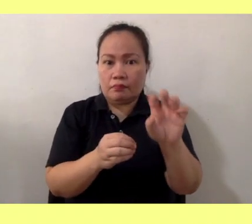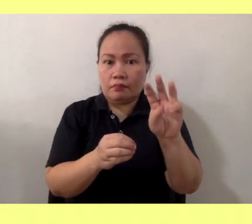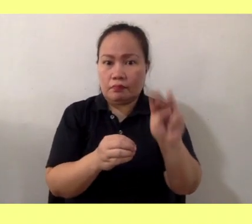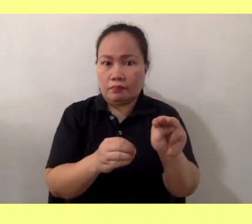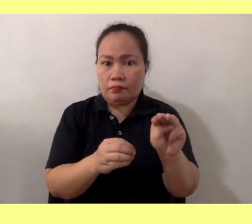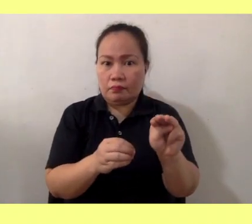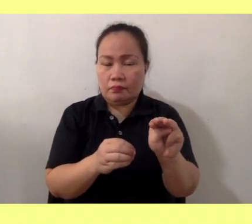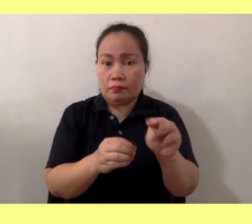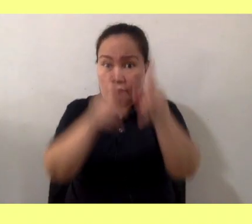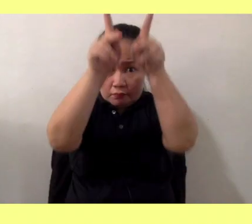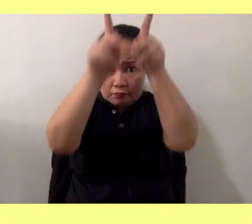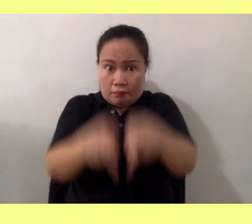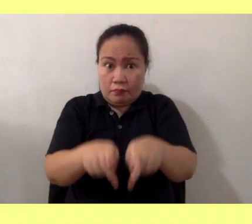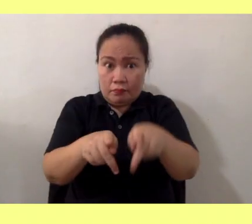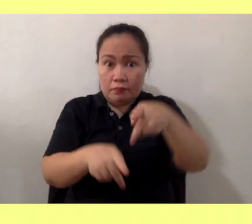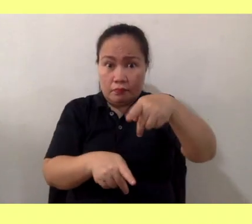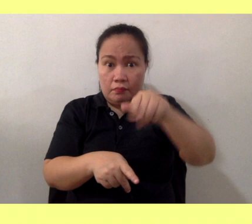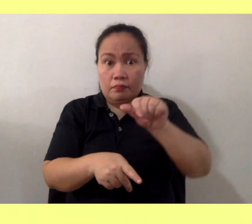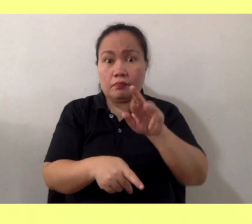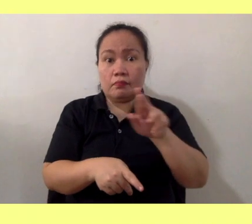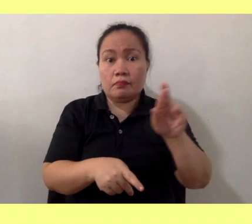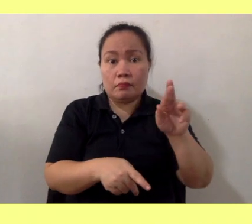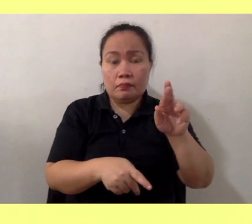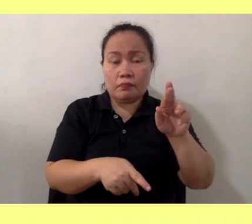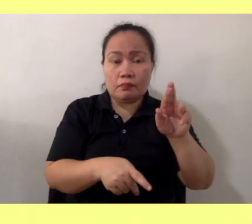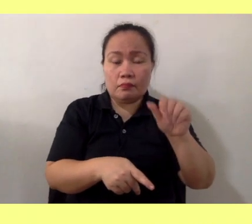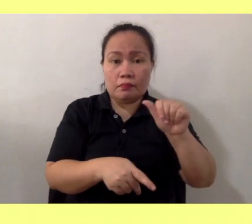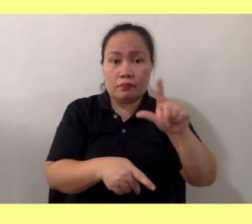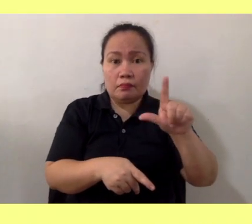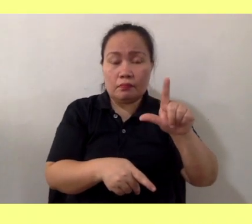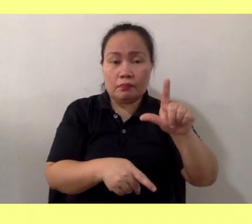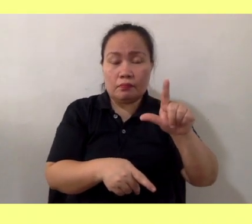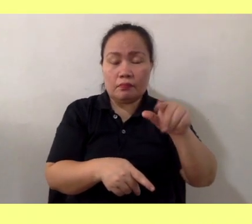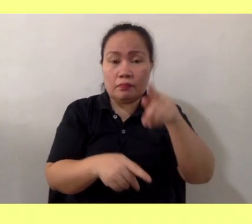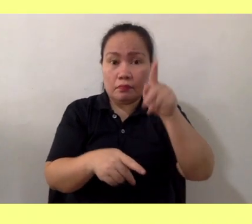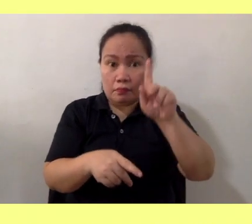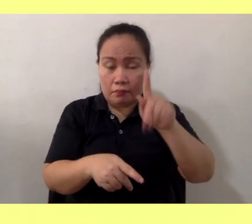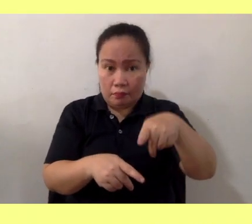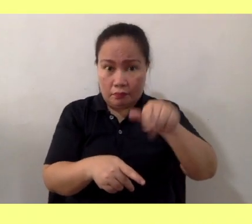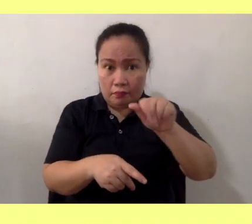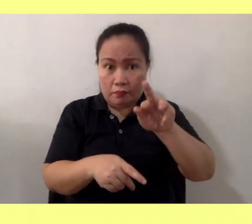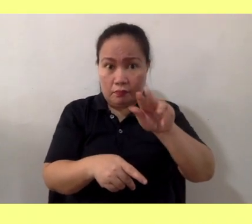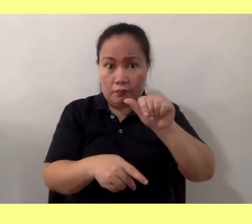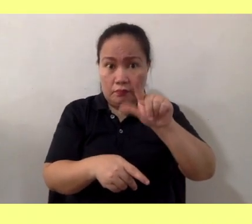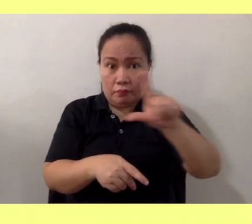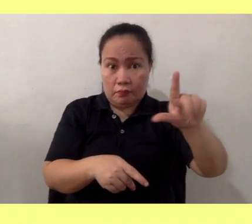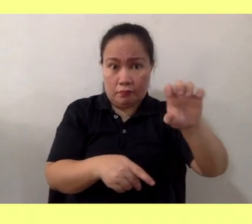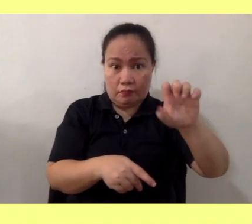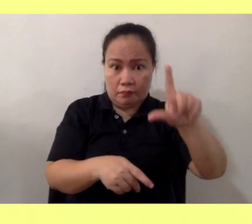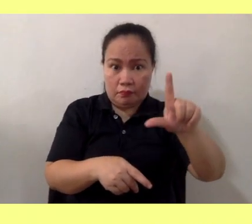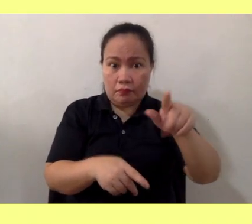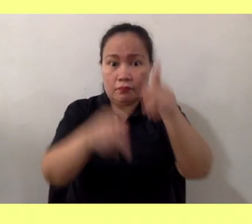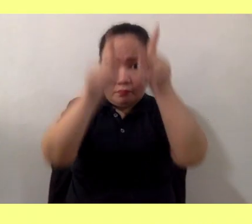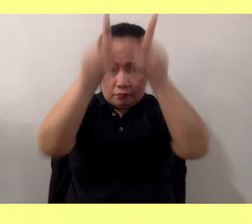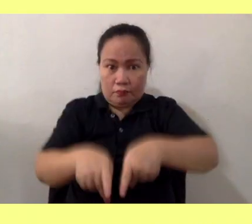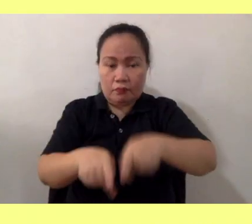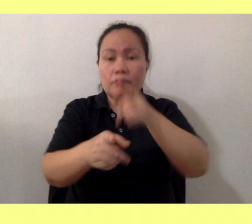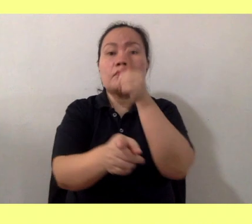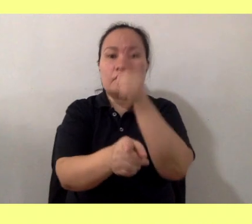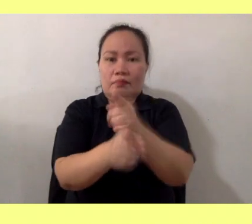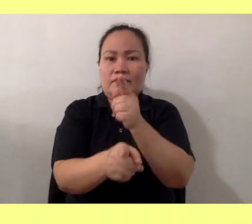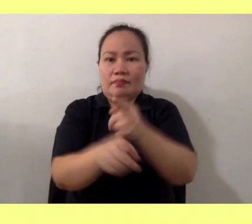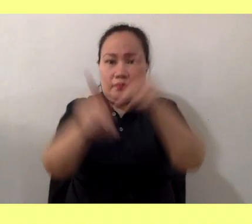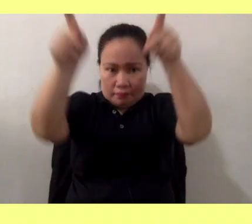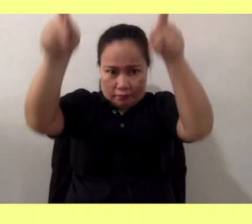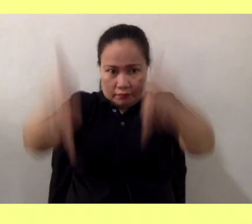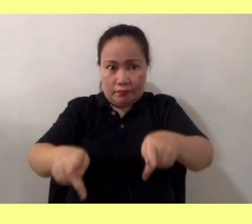EM. Okay, this is your EM. Parallel daw siya sa DT. Ito si DT.